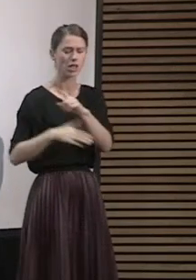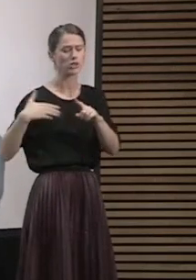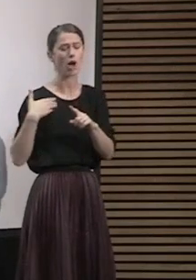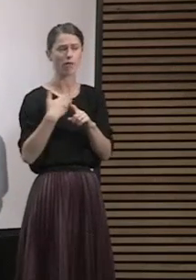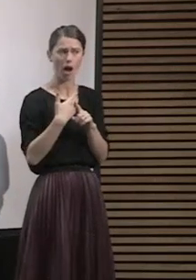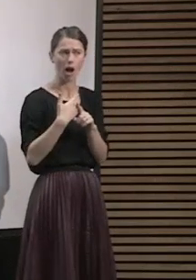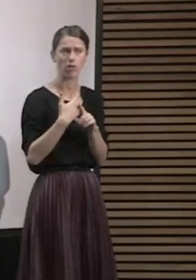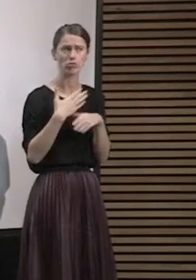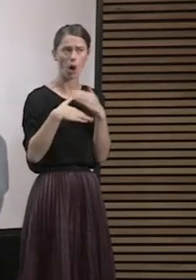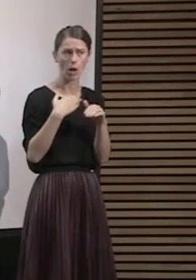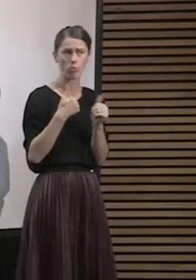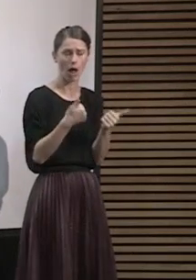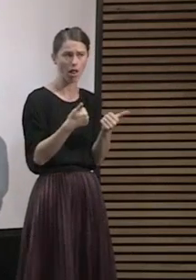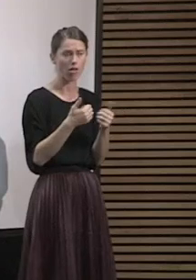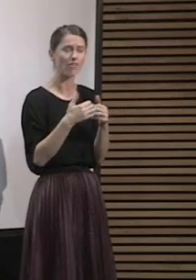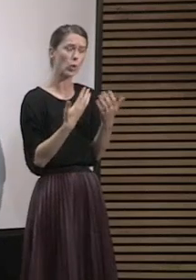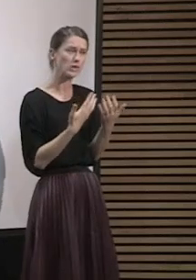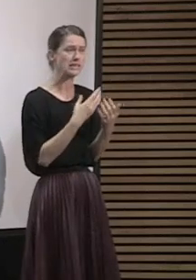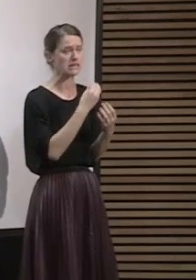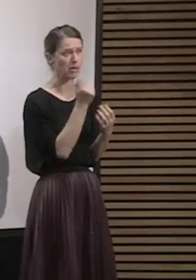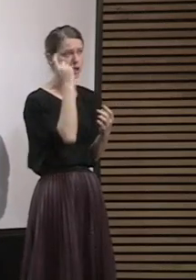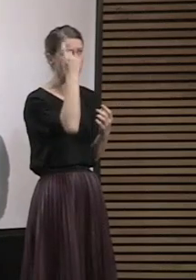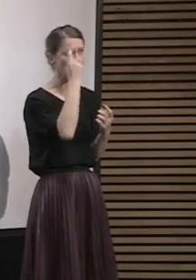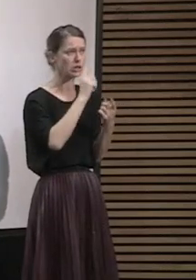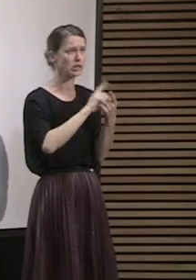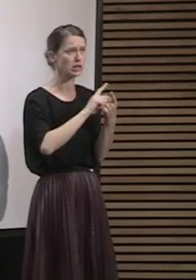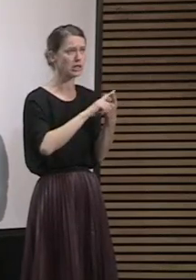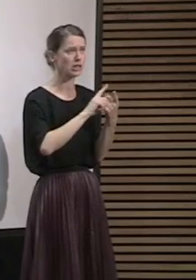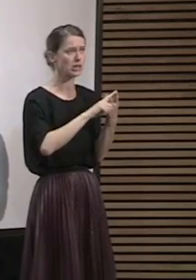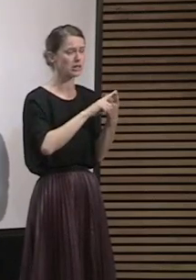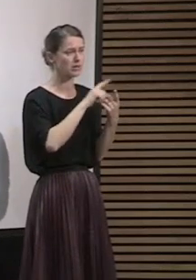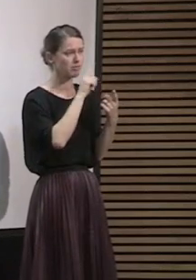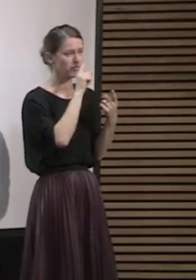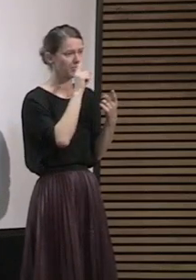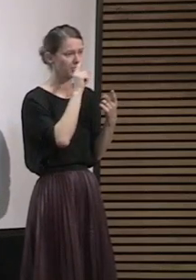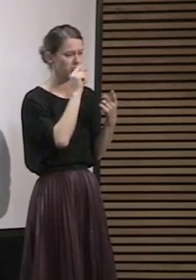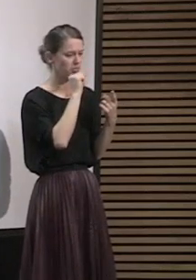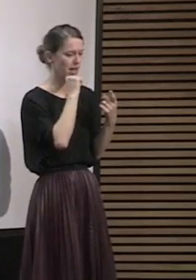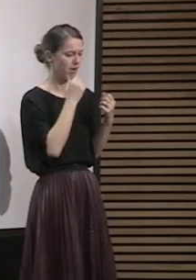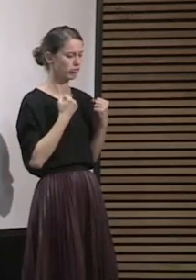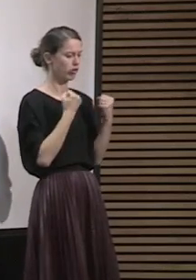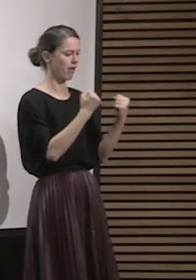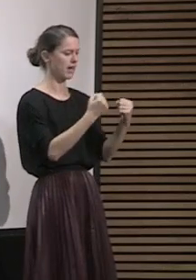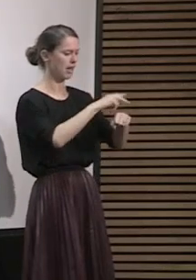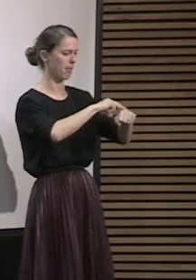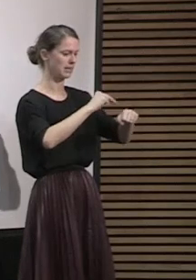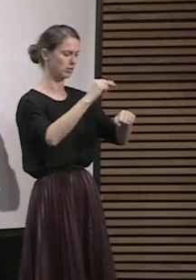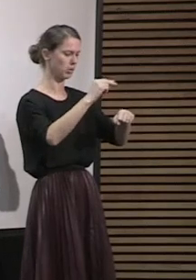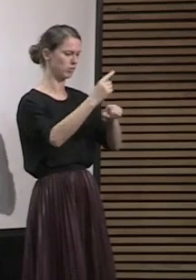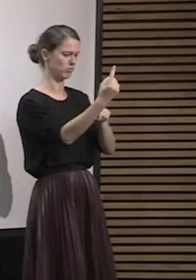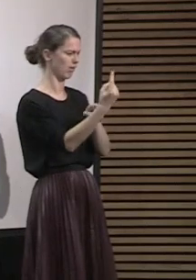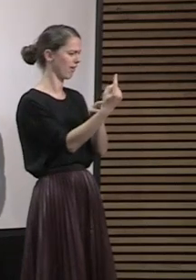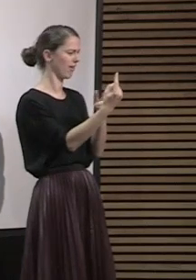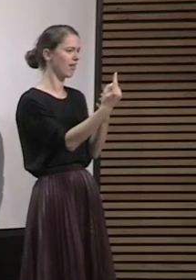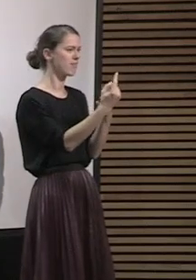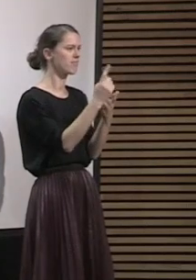well. Obviously, there are one or two concerns people have about the fact that they might need to be stopped at a checkpoint or so on while goods are